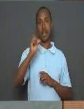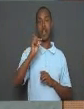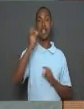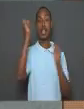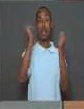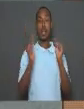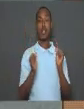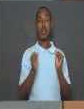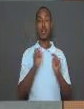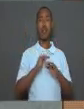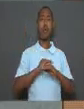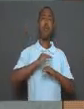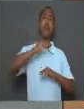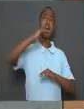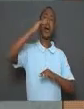temperature of over